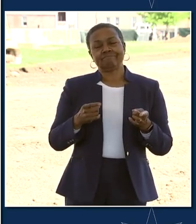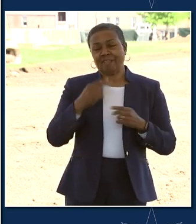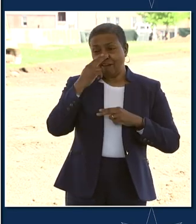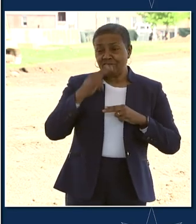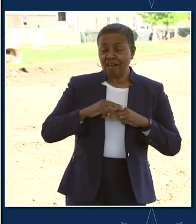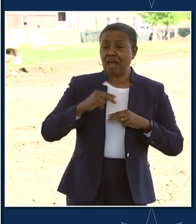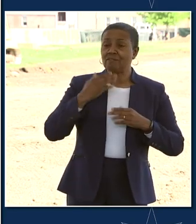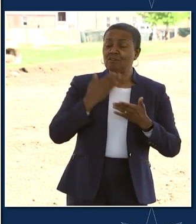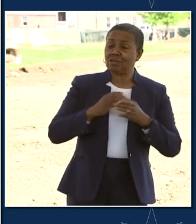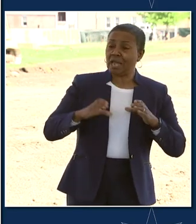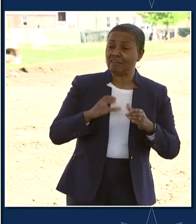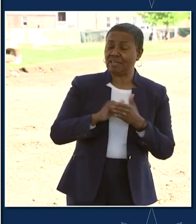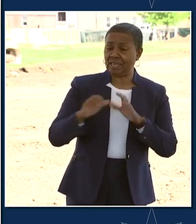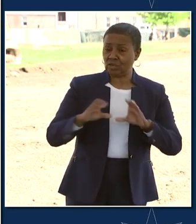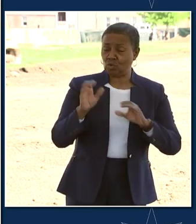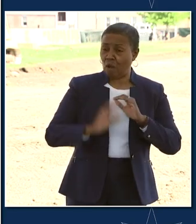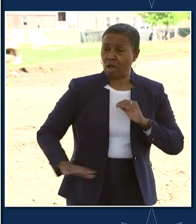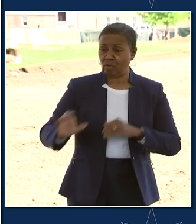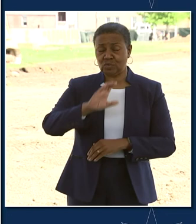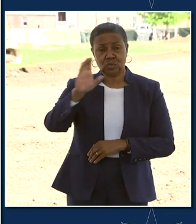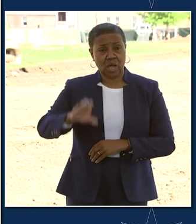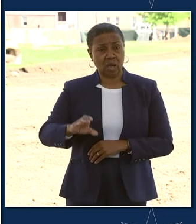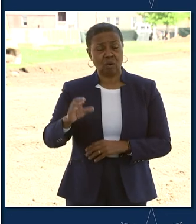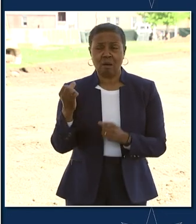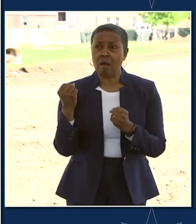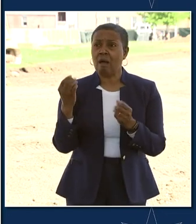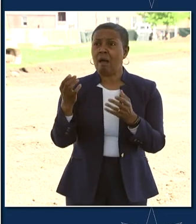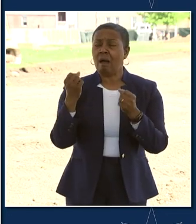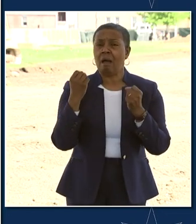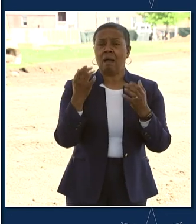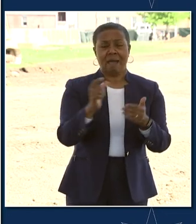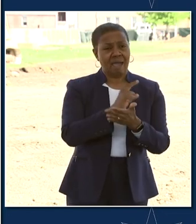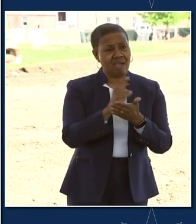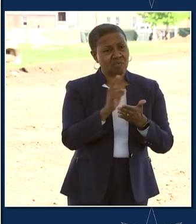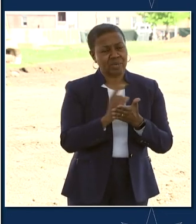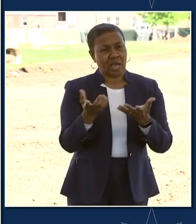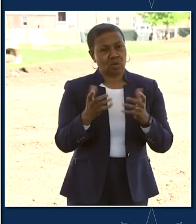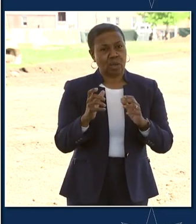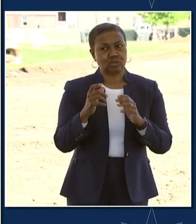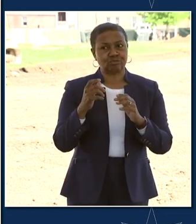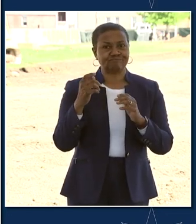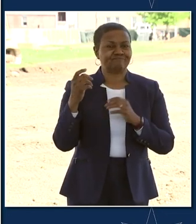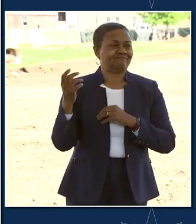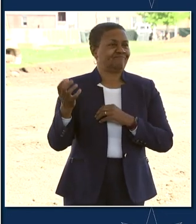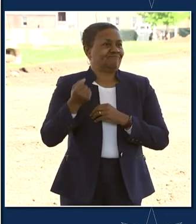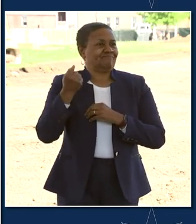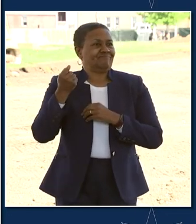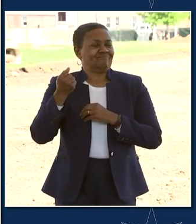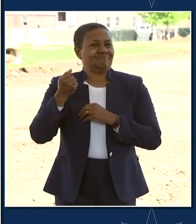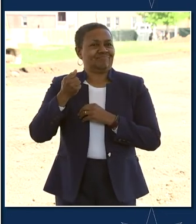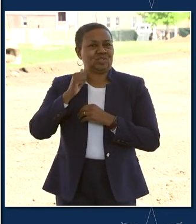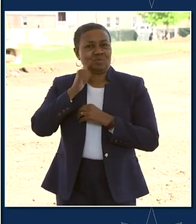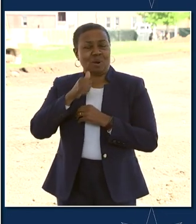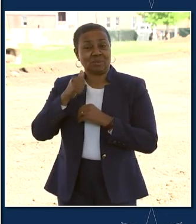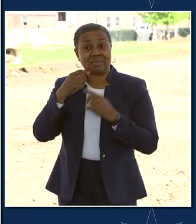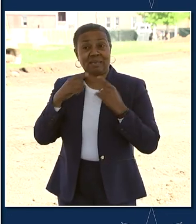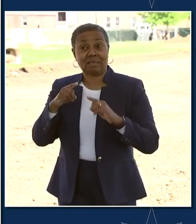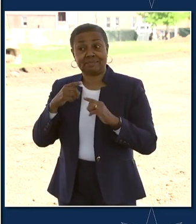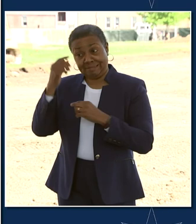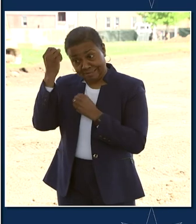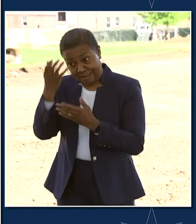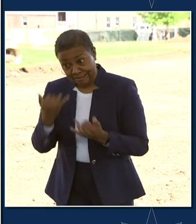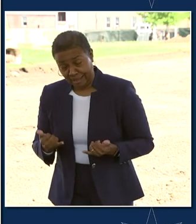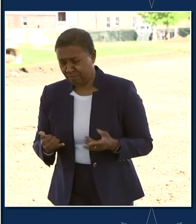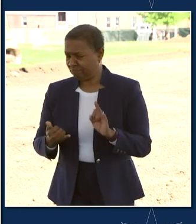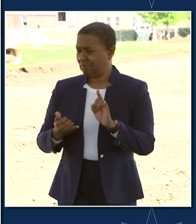productive activities all over the city, hundreds every week. I don't want to steal the thunder of tomorrow's announcement, but My Shy, My Future